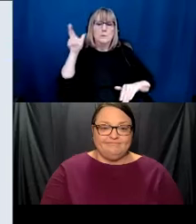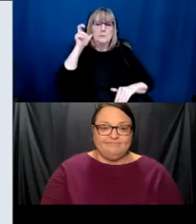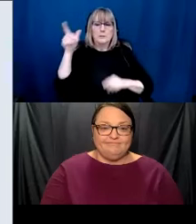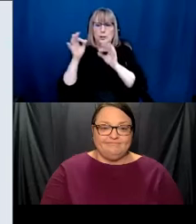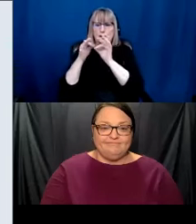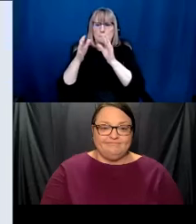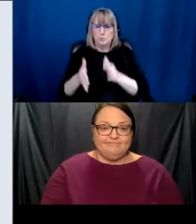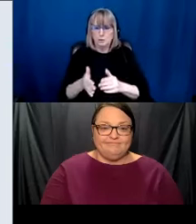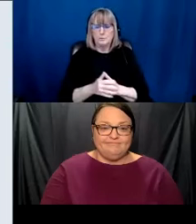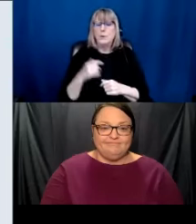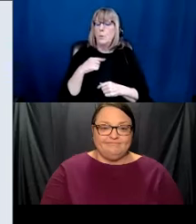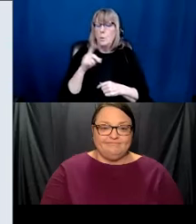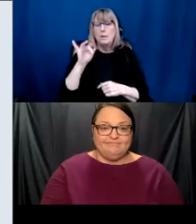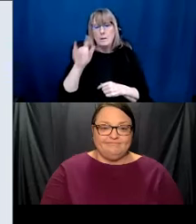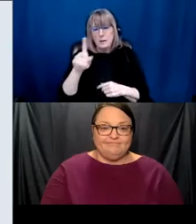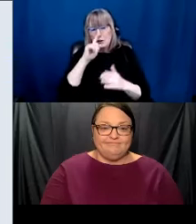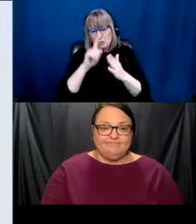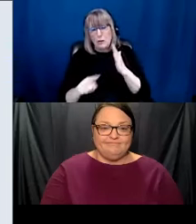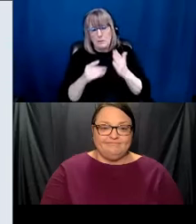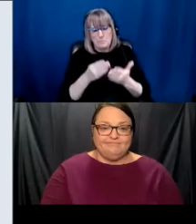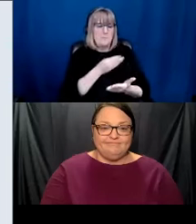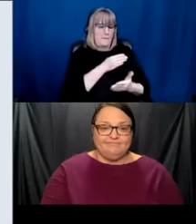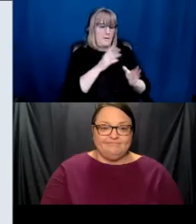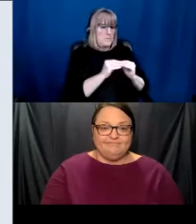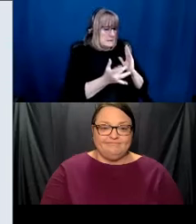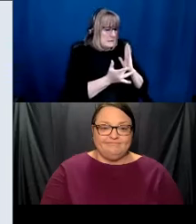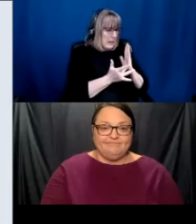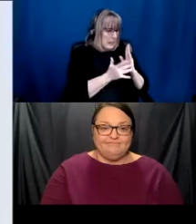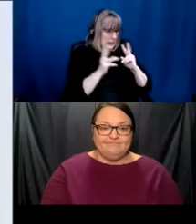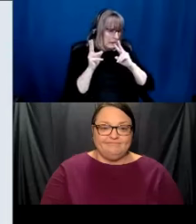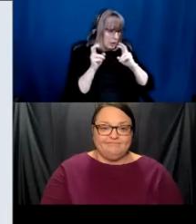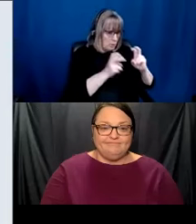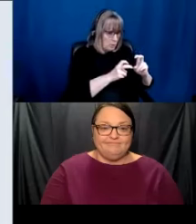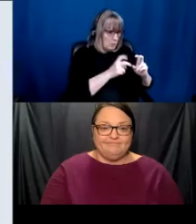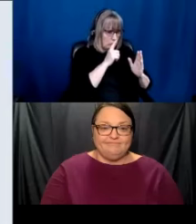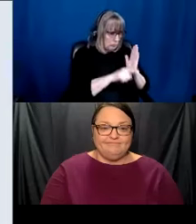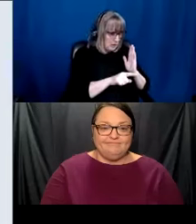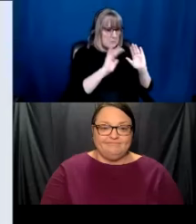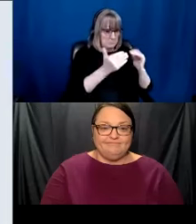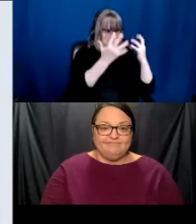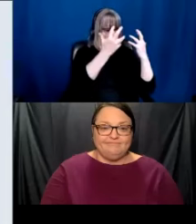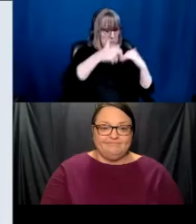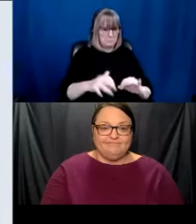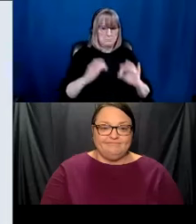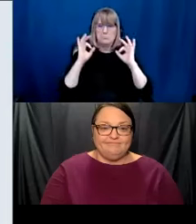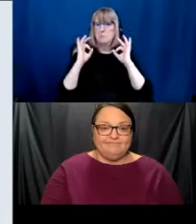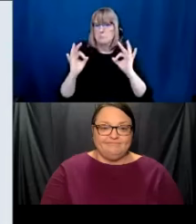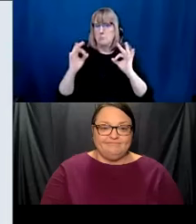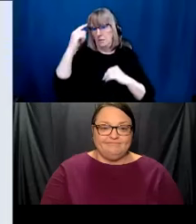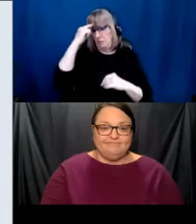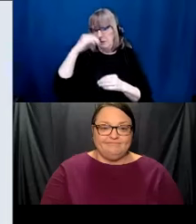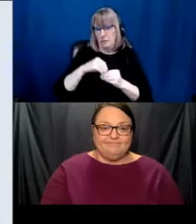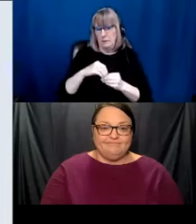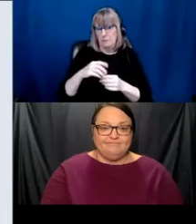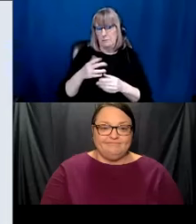We did a tech check before this meeting, and we think that we have all about the kinks that we experienced in the